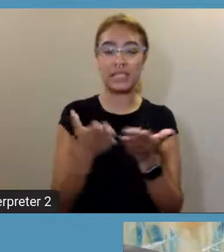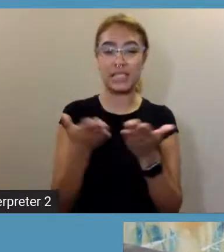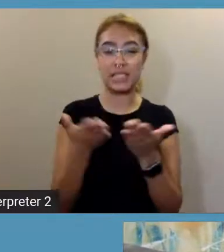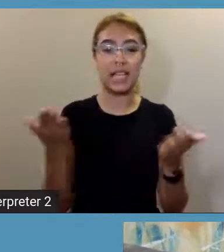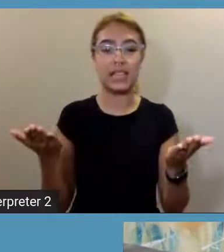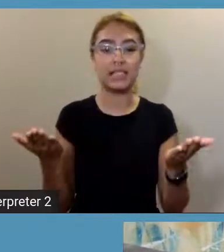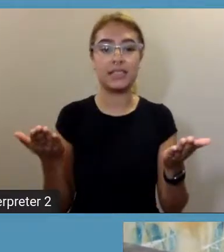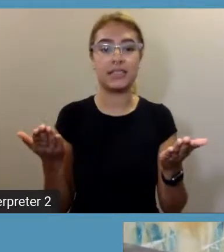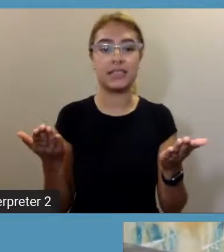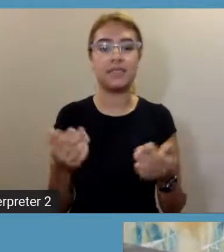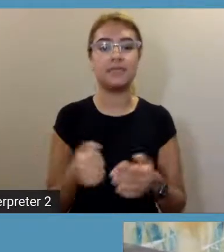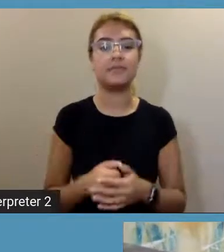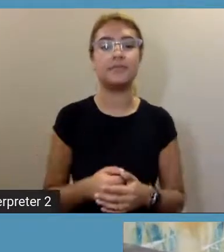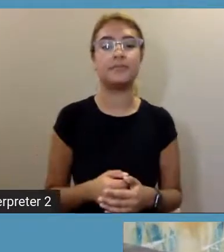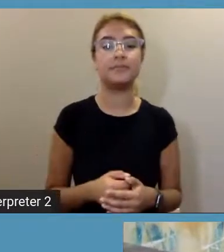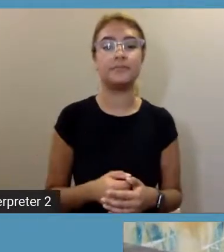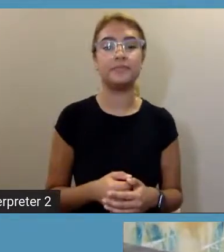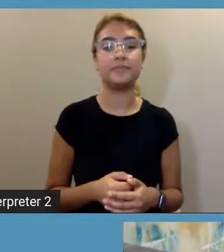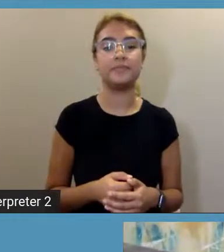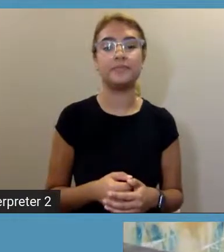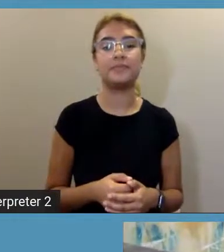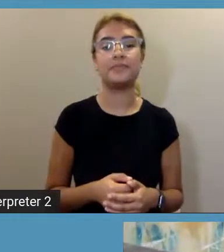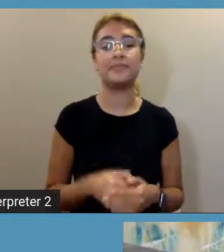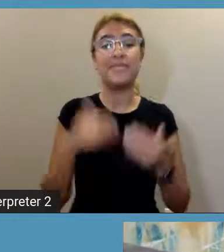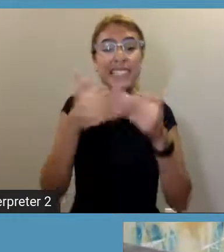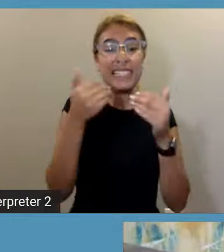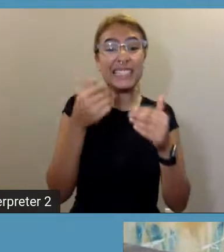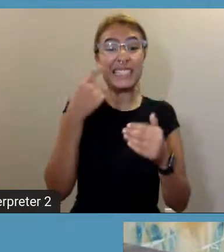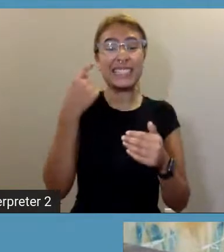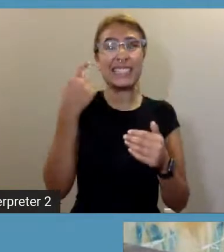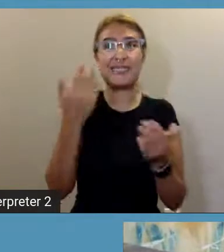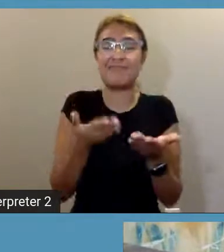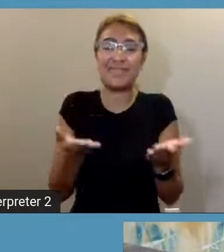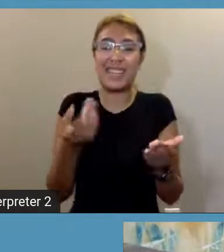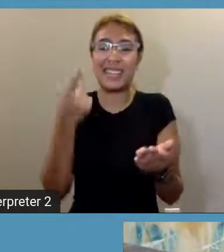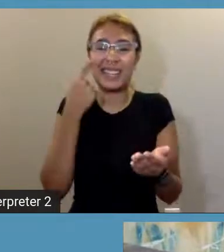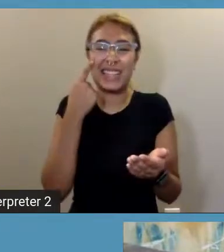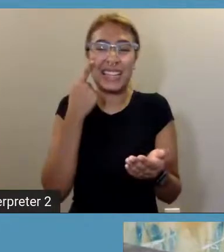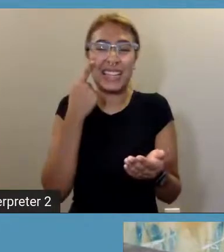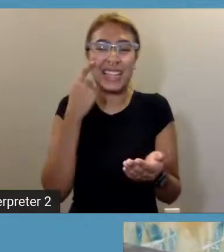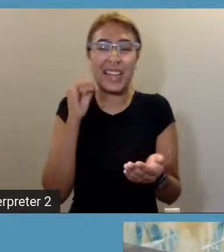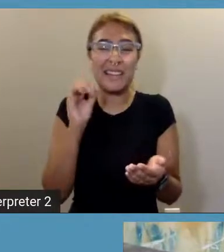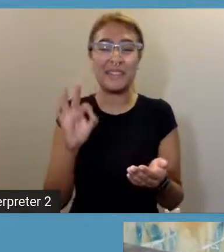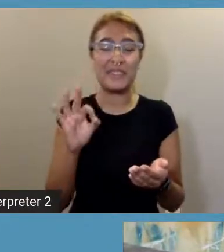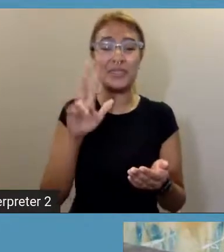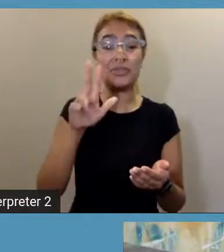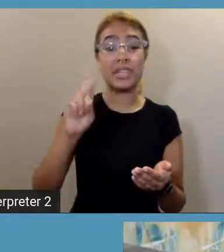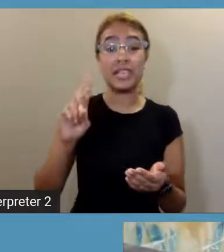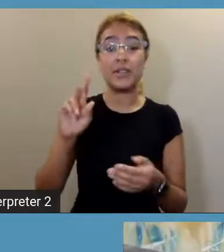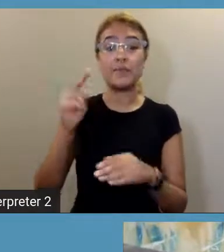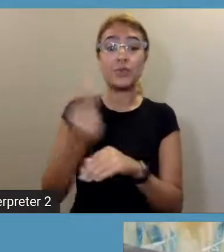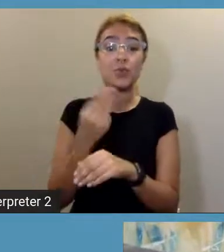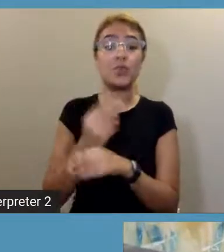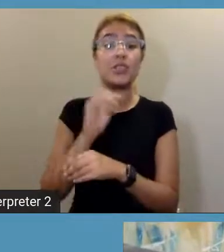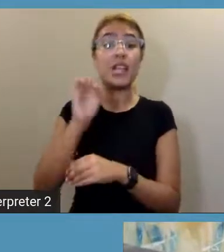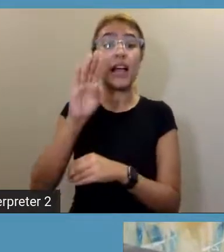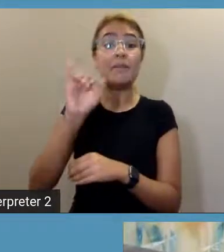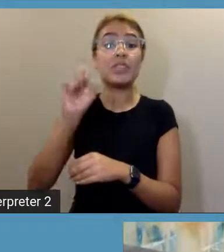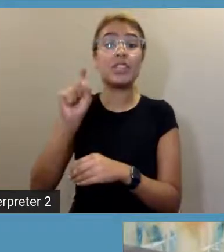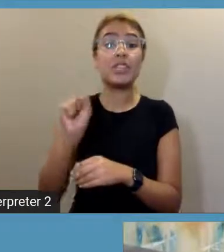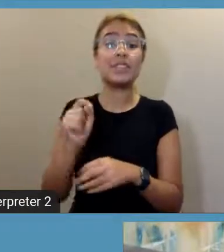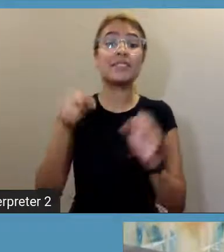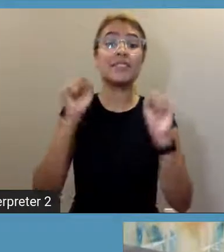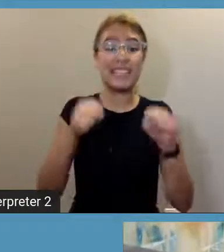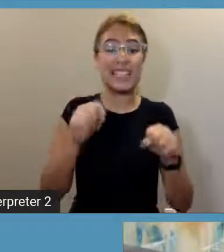Okay. Ooh. Well, the easiest thing I can think of is 3D views of objects. And there's something where you can take like a